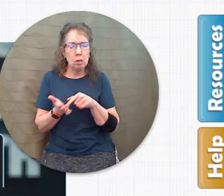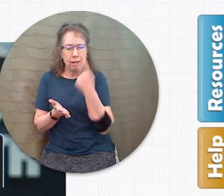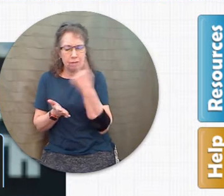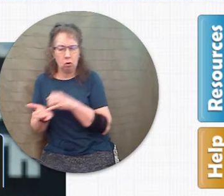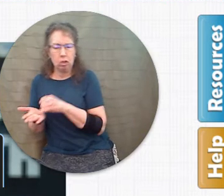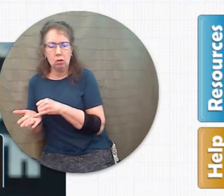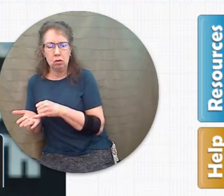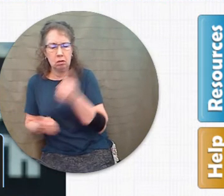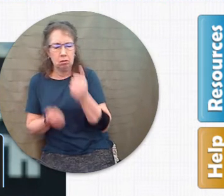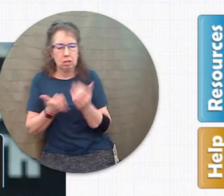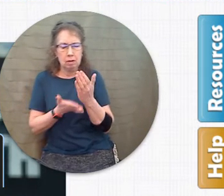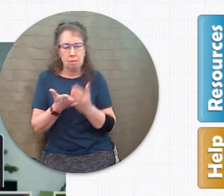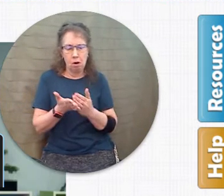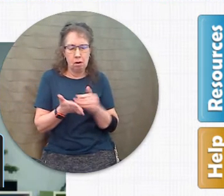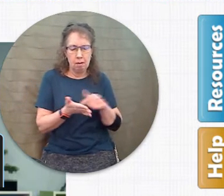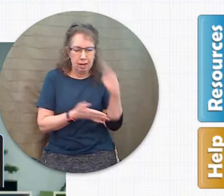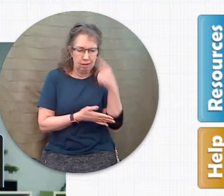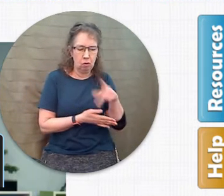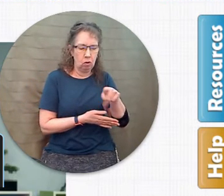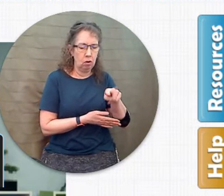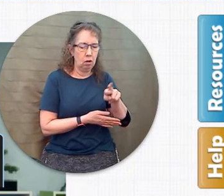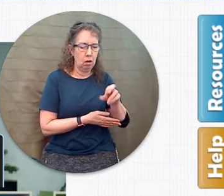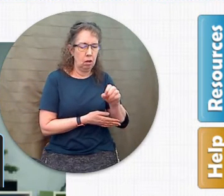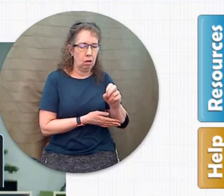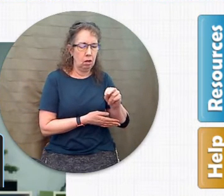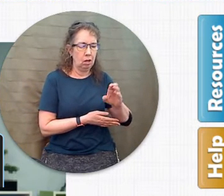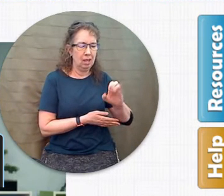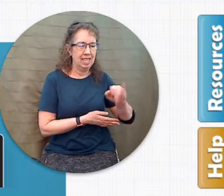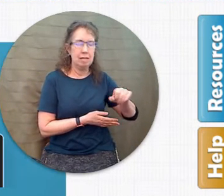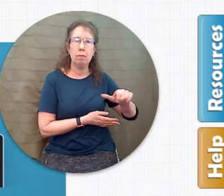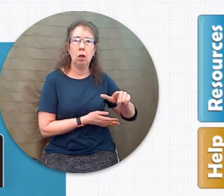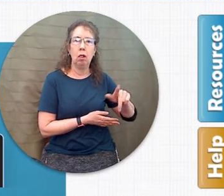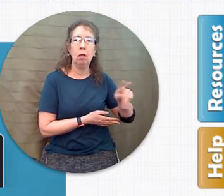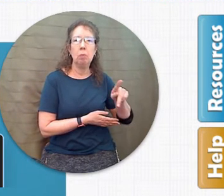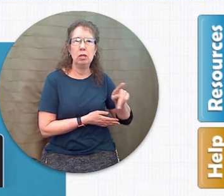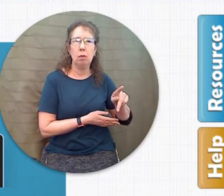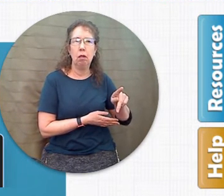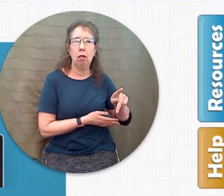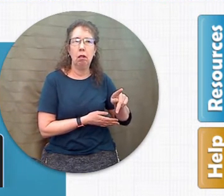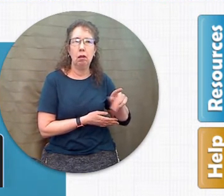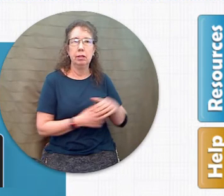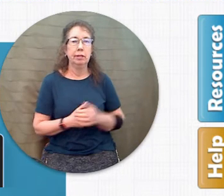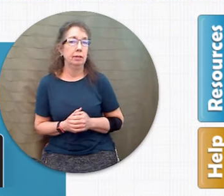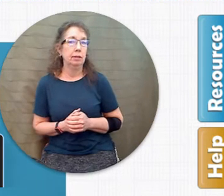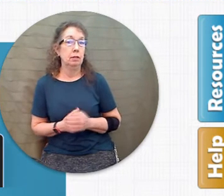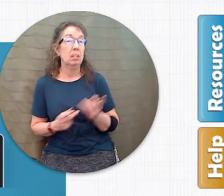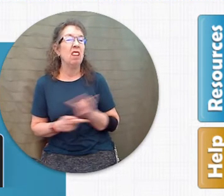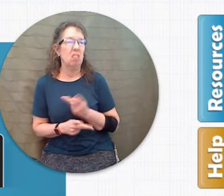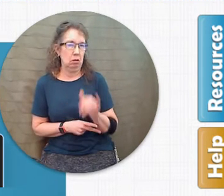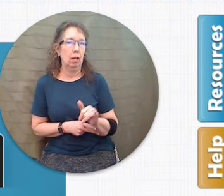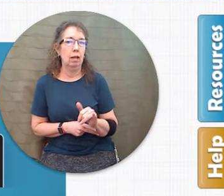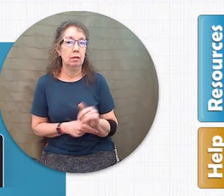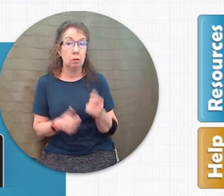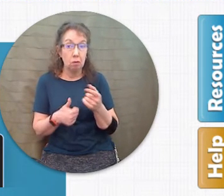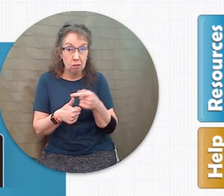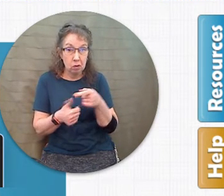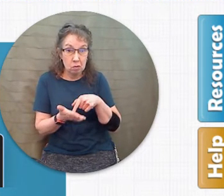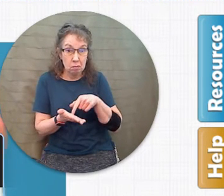which part is going to go to the principal? We can calculate that here. So for your very first payment,